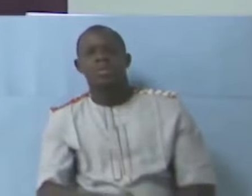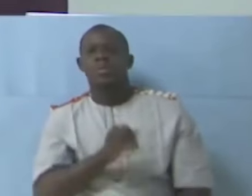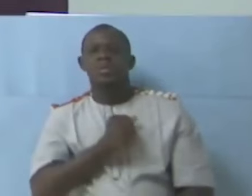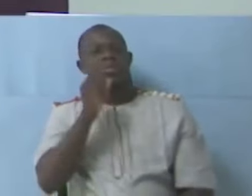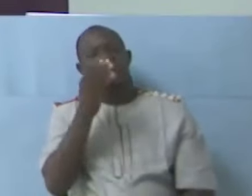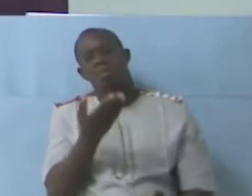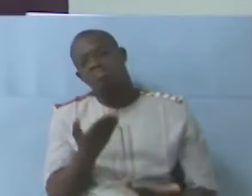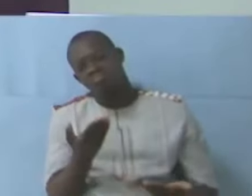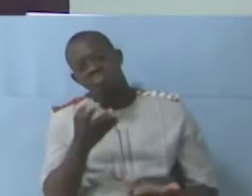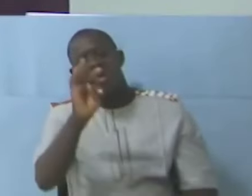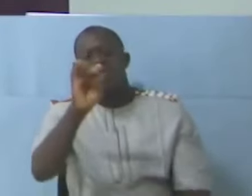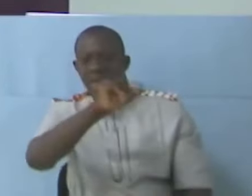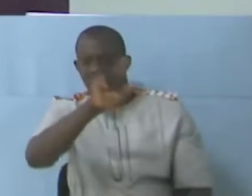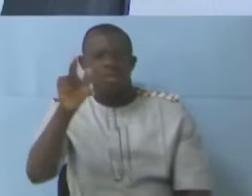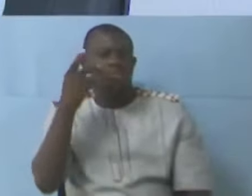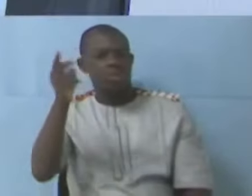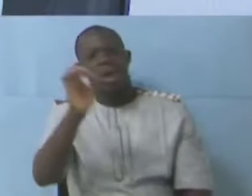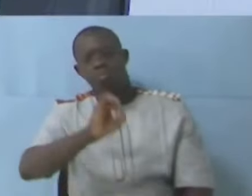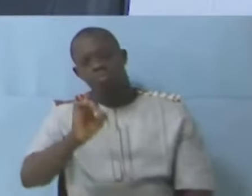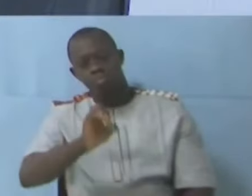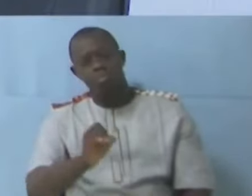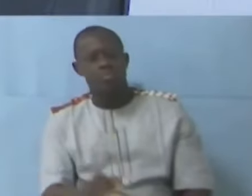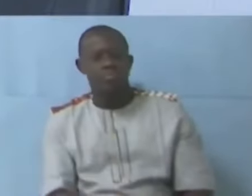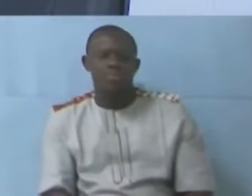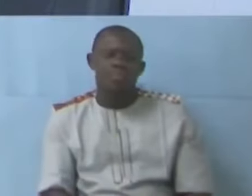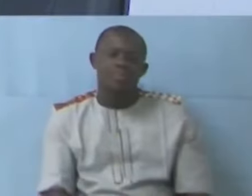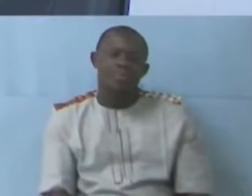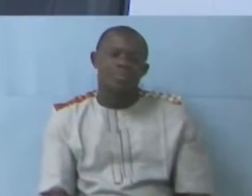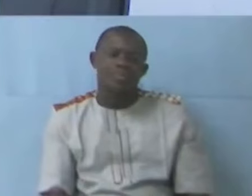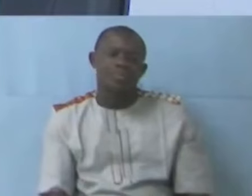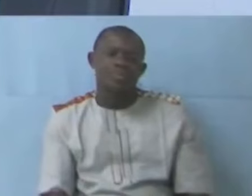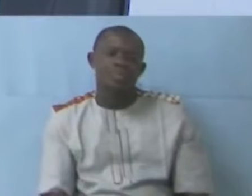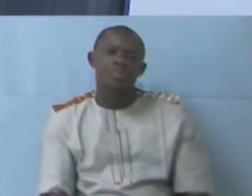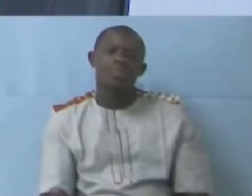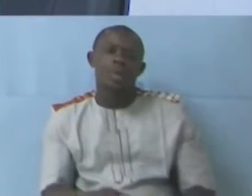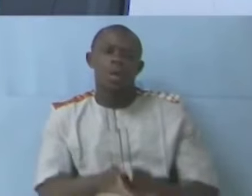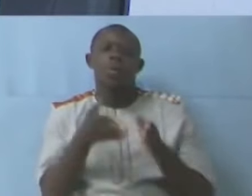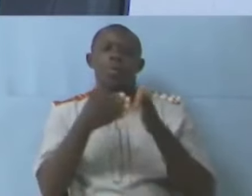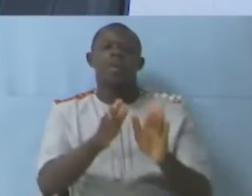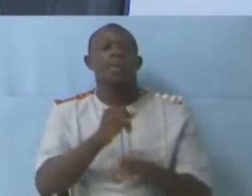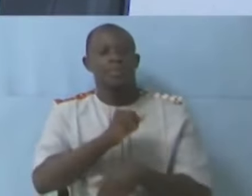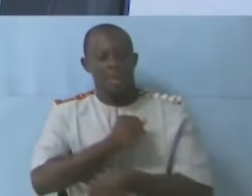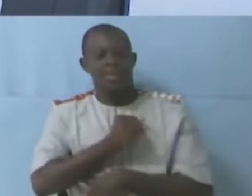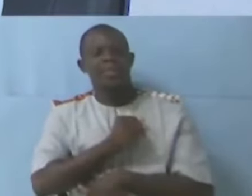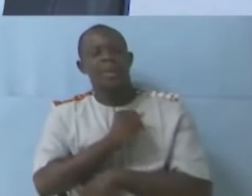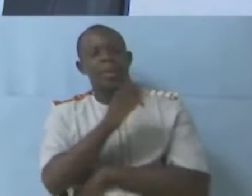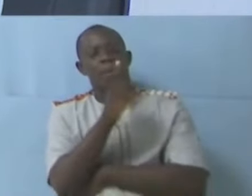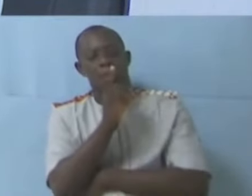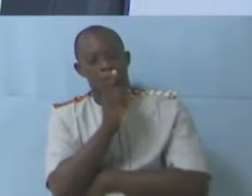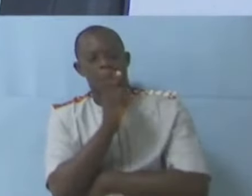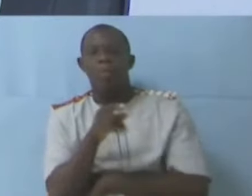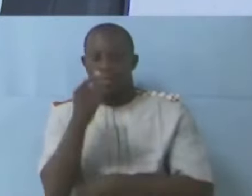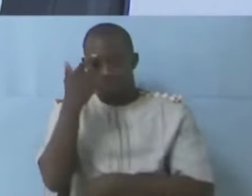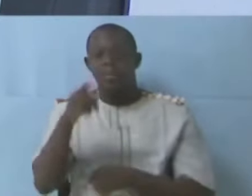ko. Then he said that then fal we didn't see fal. So nonu la no pe ma call Alhaji Baro tamen ne